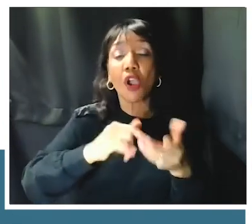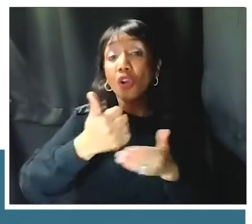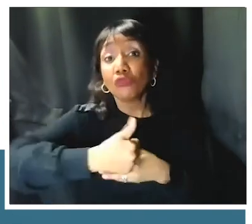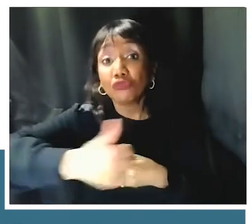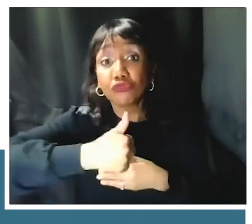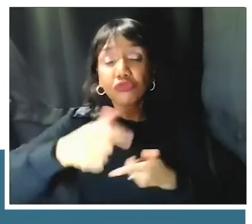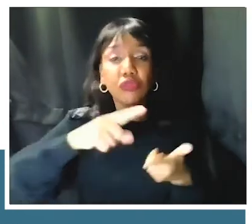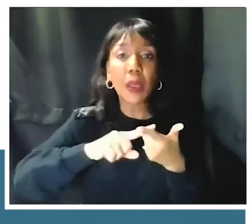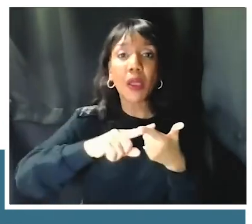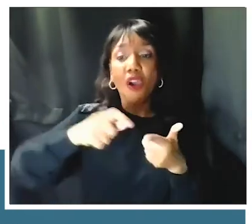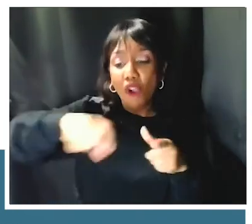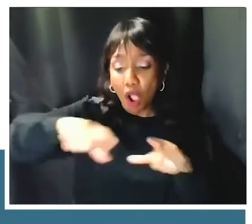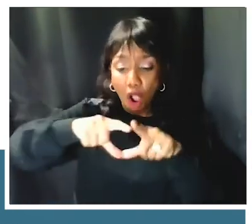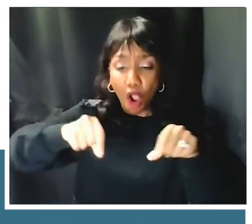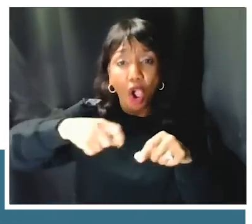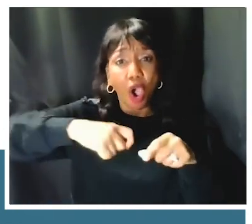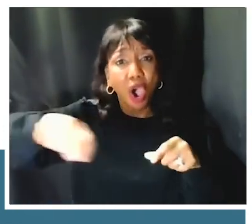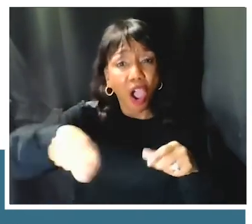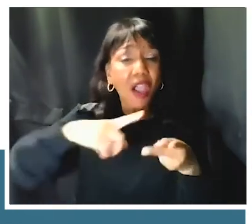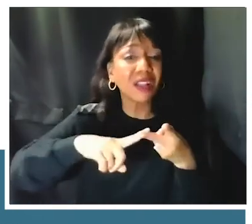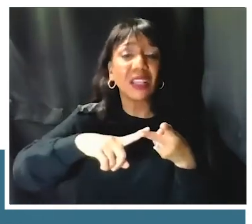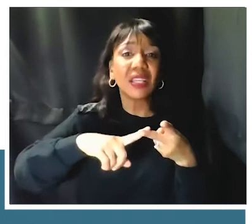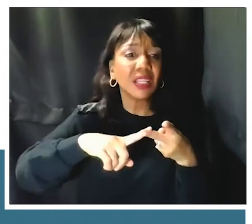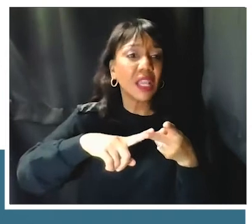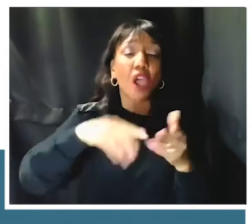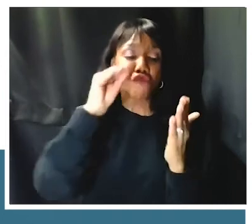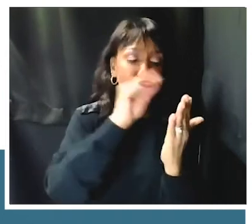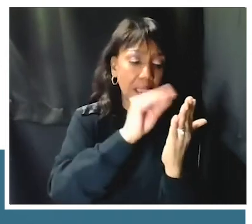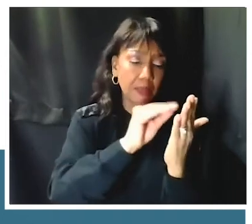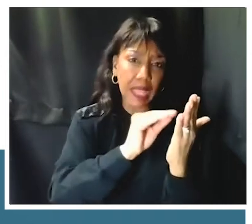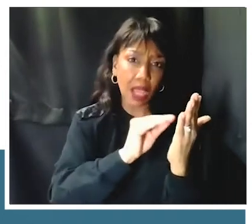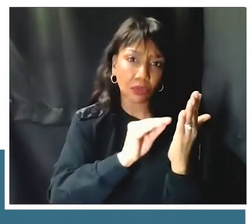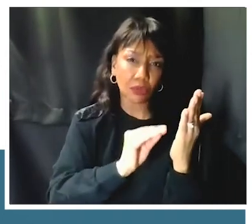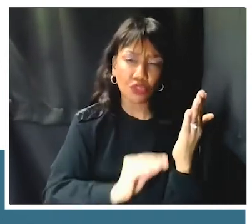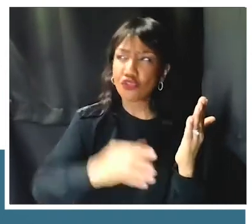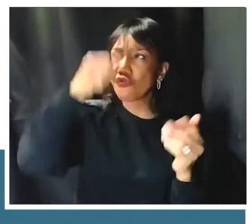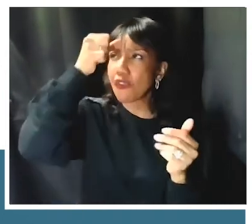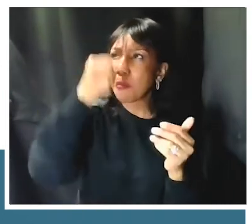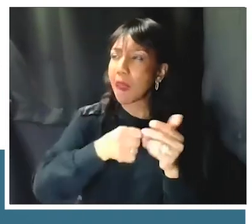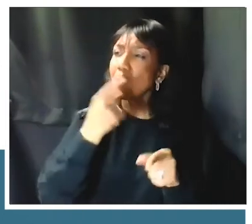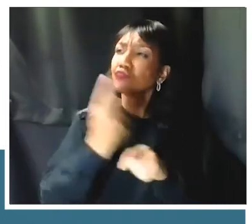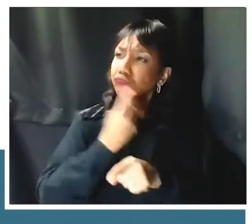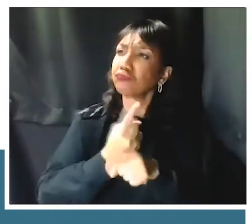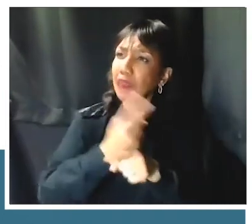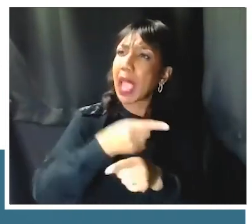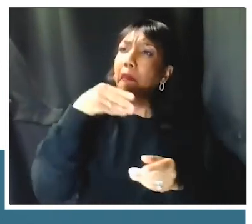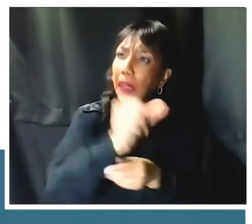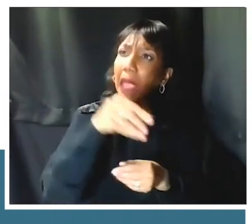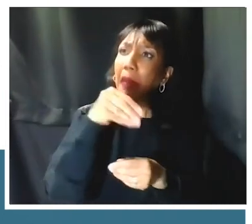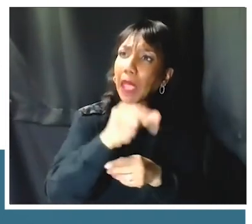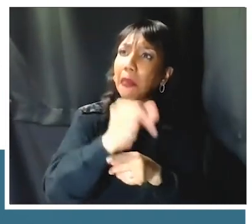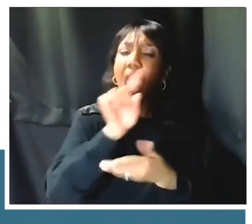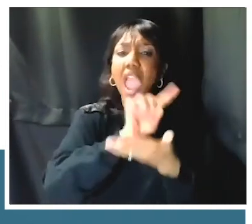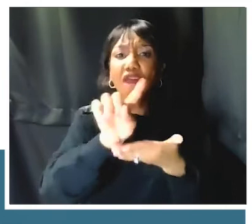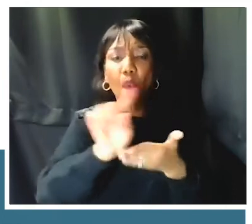fare, metro payments, etc. Write these expenses down so that you remember the regular expenses you must